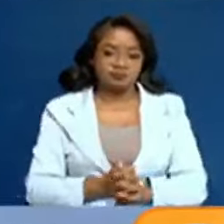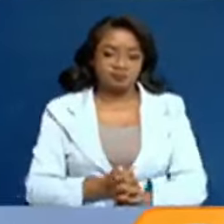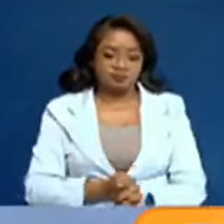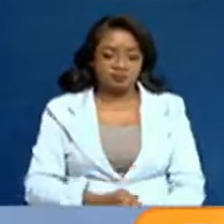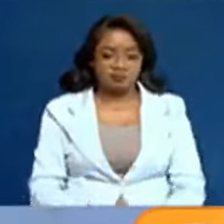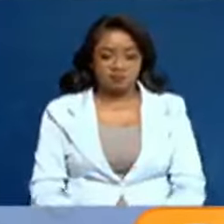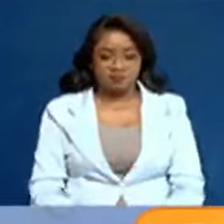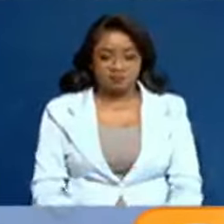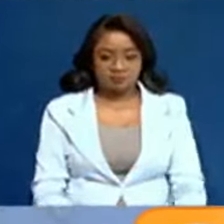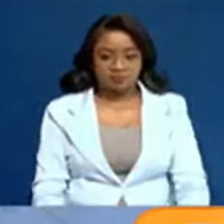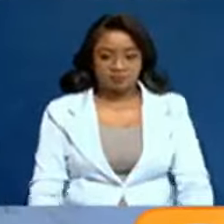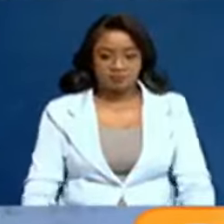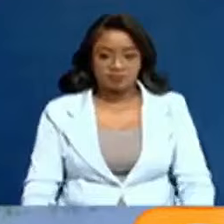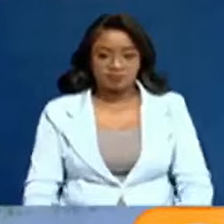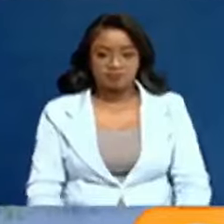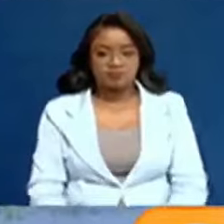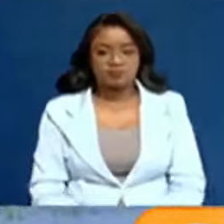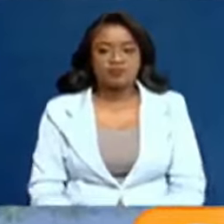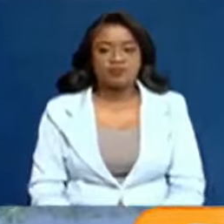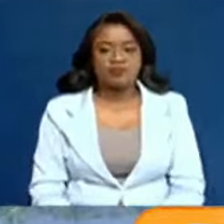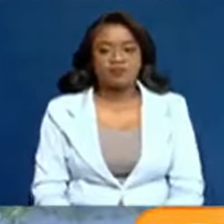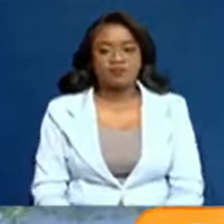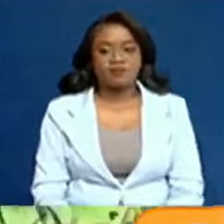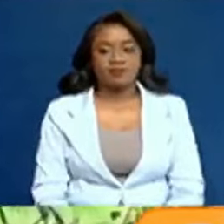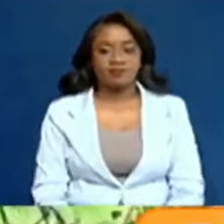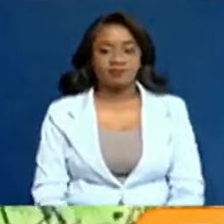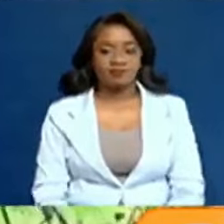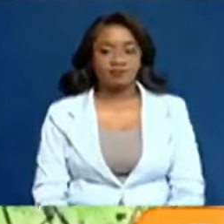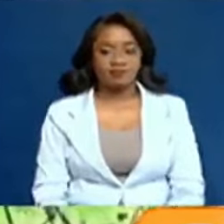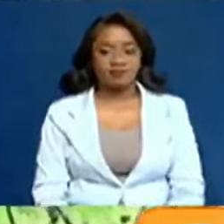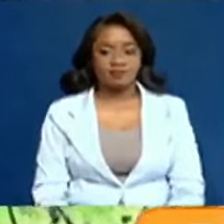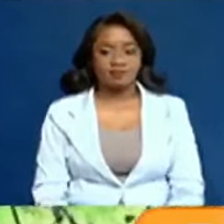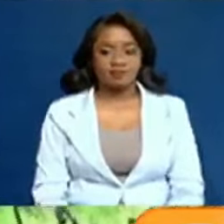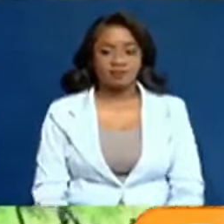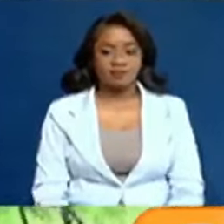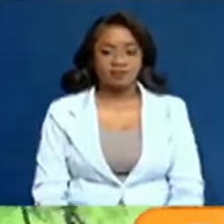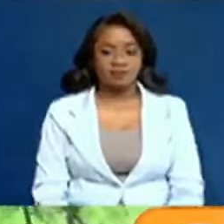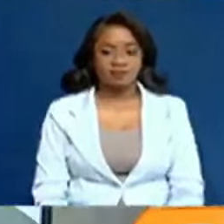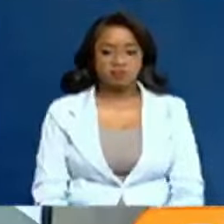water levels. Laura Otieno, Citizen TV.